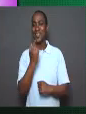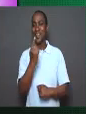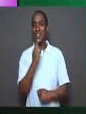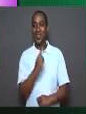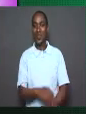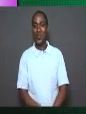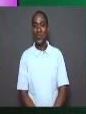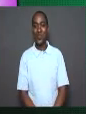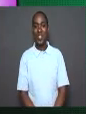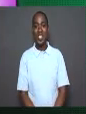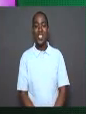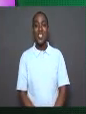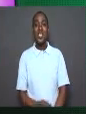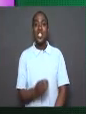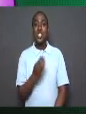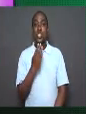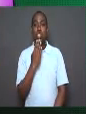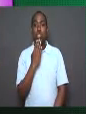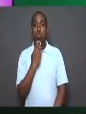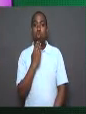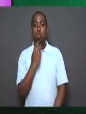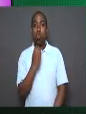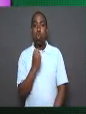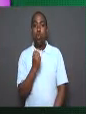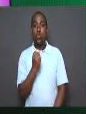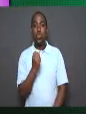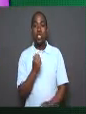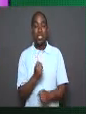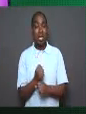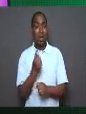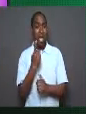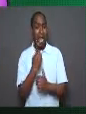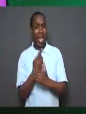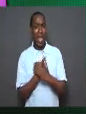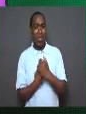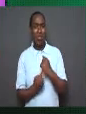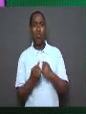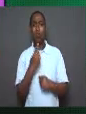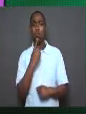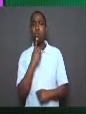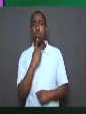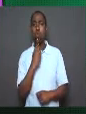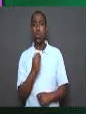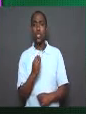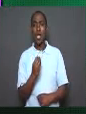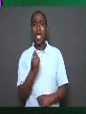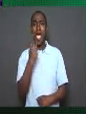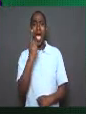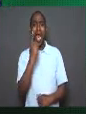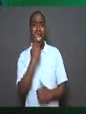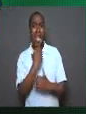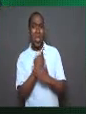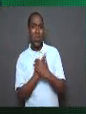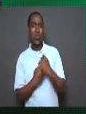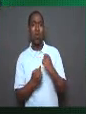Sucrose is made from 1 unit of glucose and 1 unit of